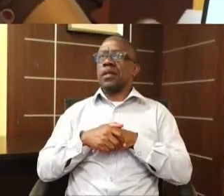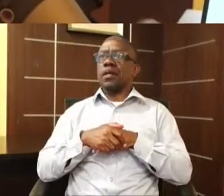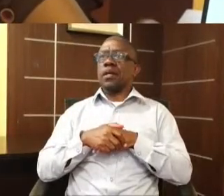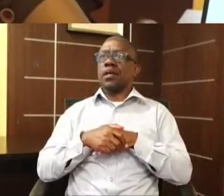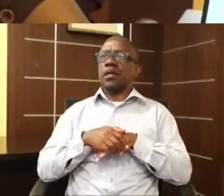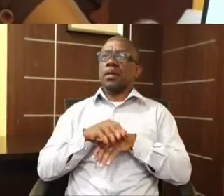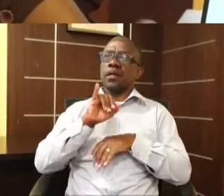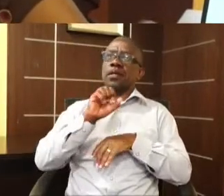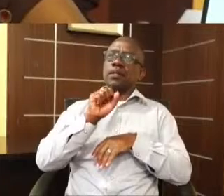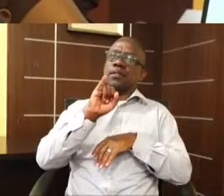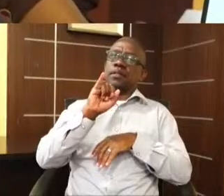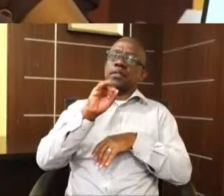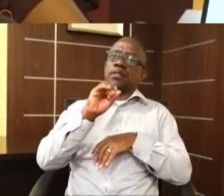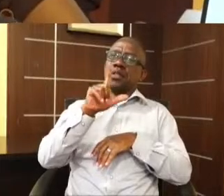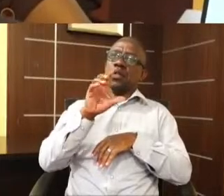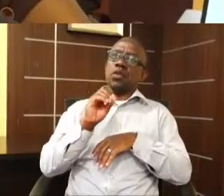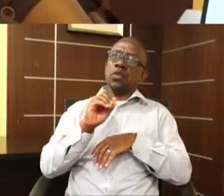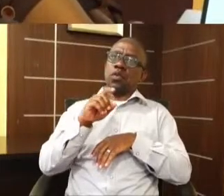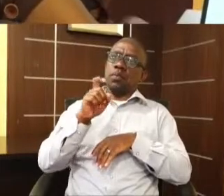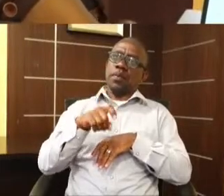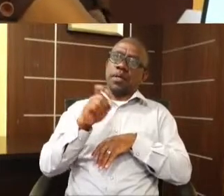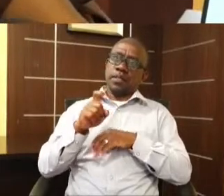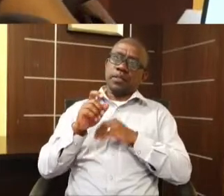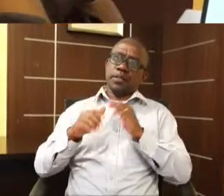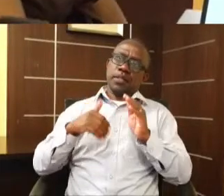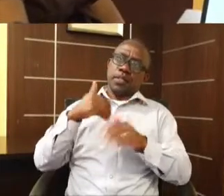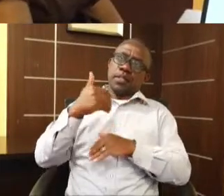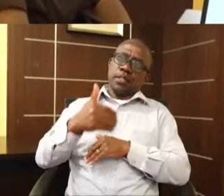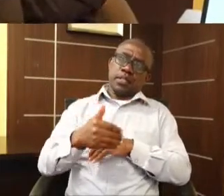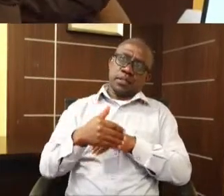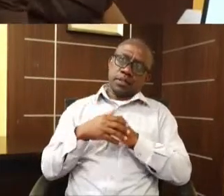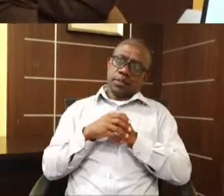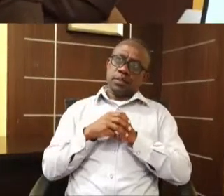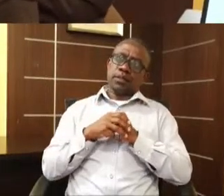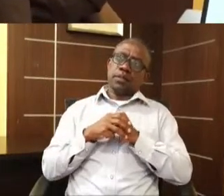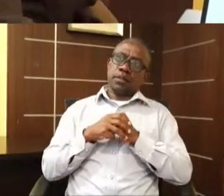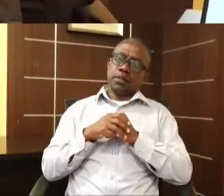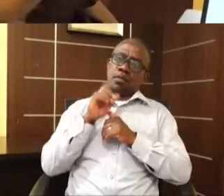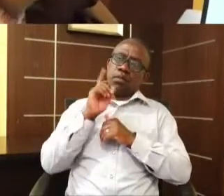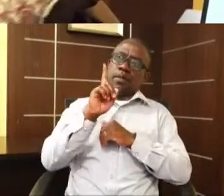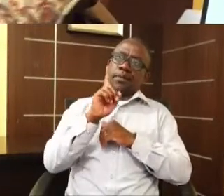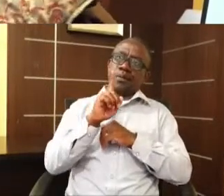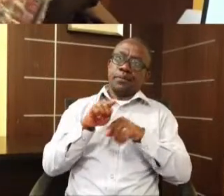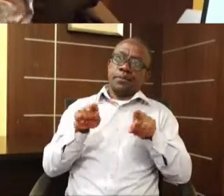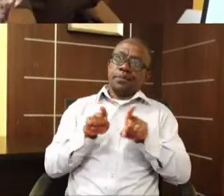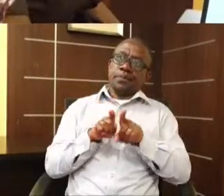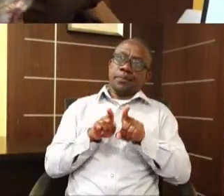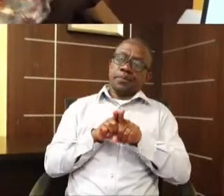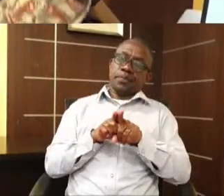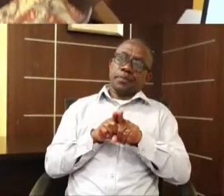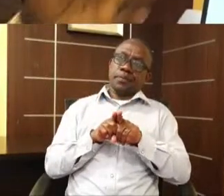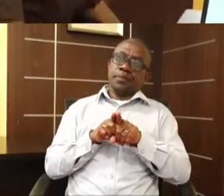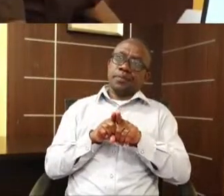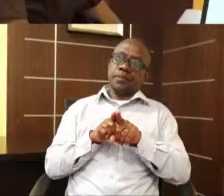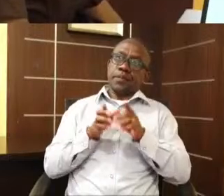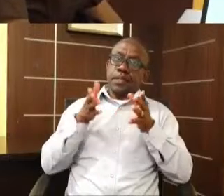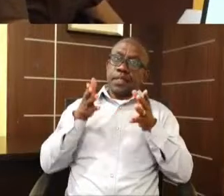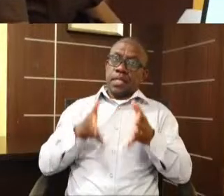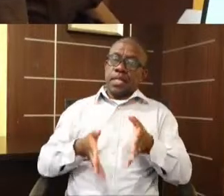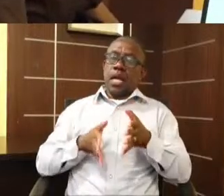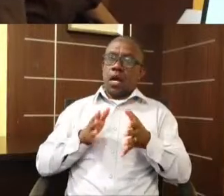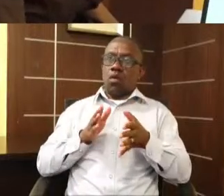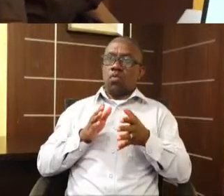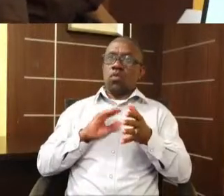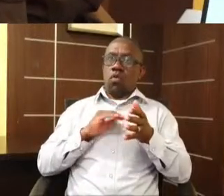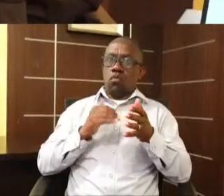Oh, Isiolo. Isiolo should be our next one, but also given modern contraceptive